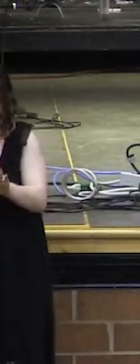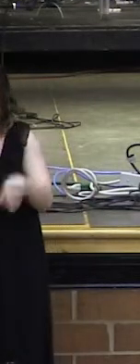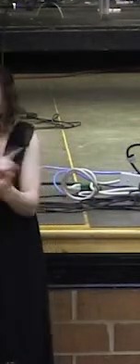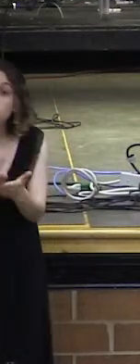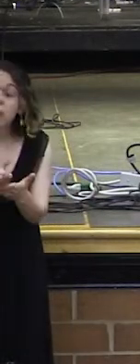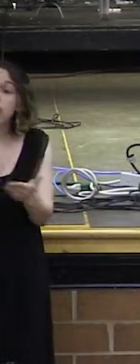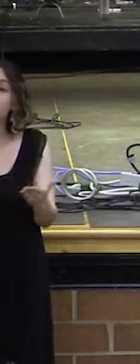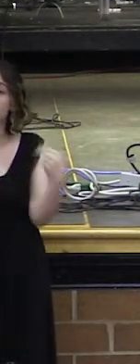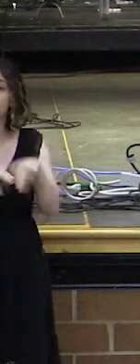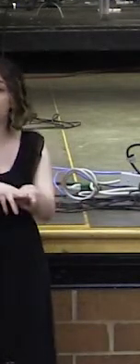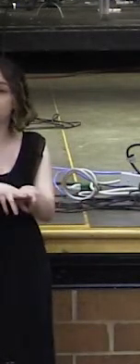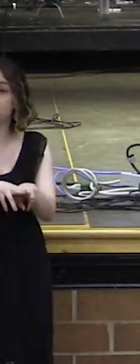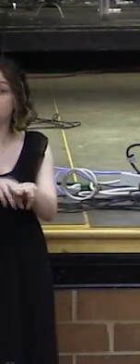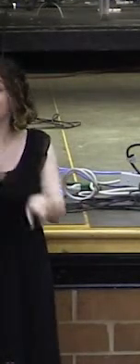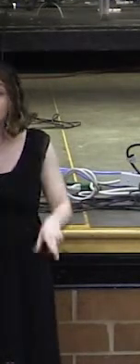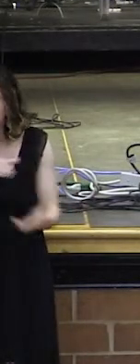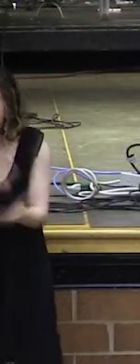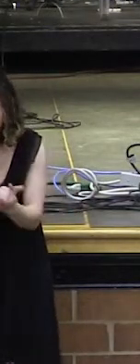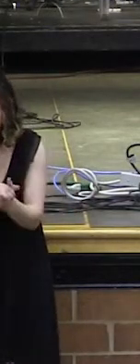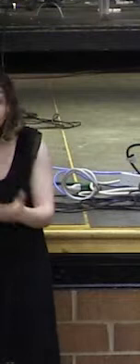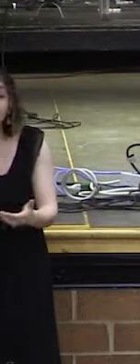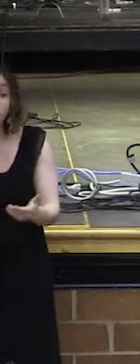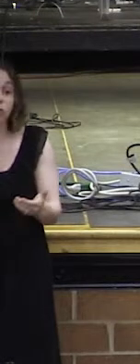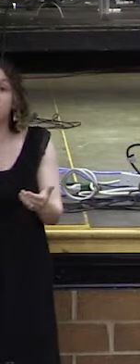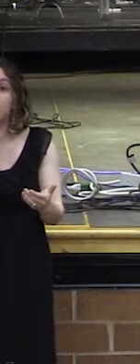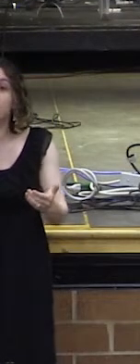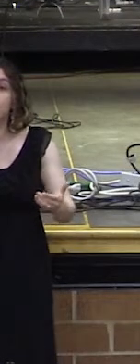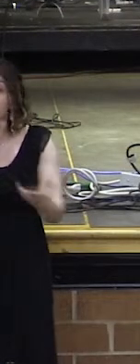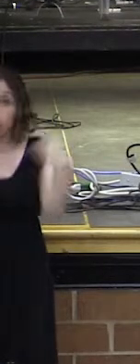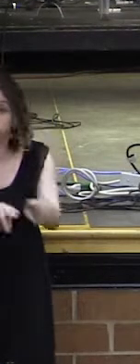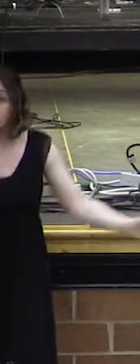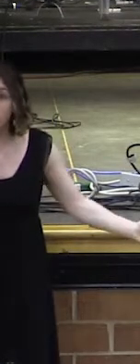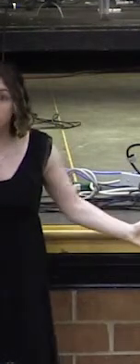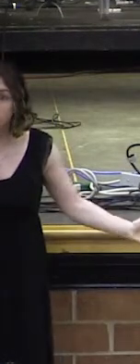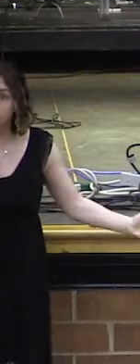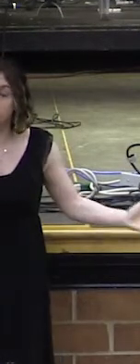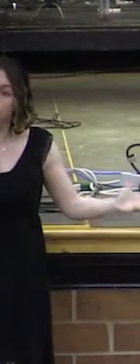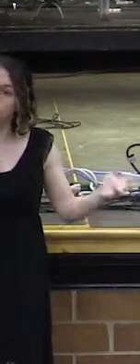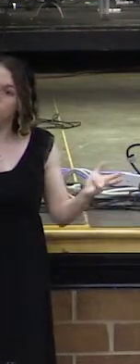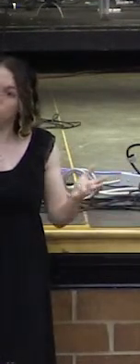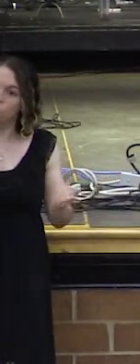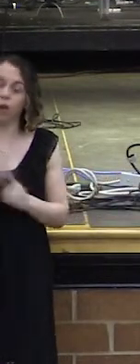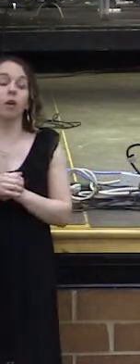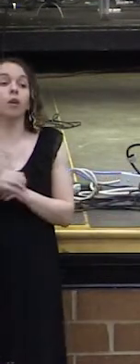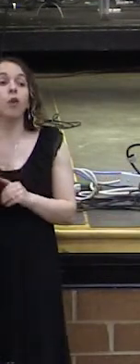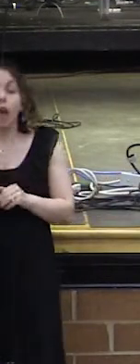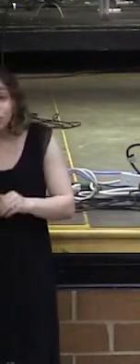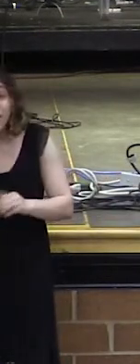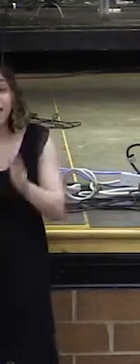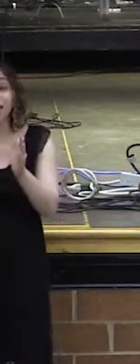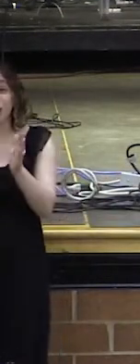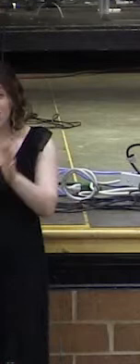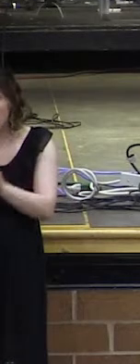servant Hearts Hallelujah remember in the beginning of the this book John who's the last living Apostle who walked with Jesus the